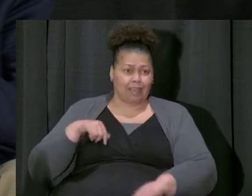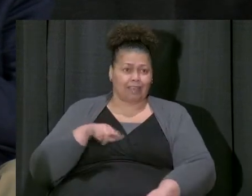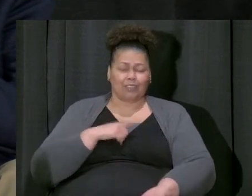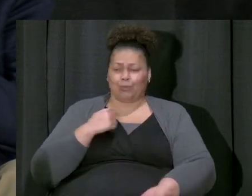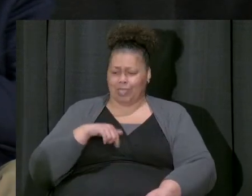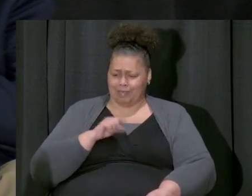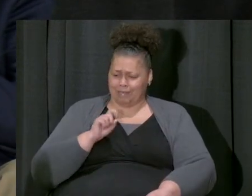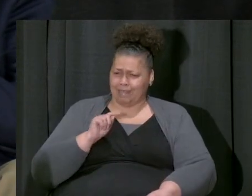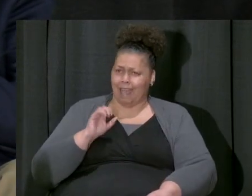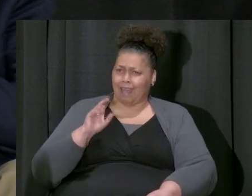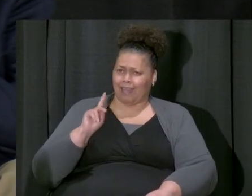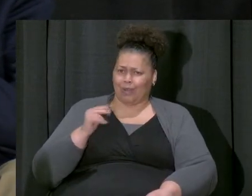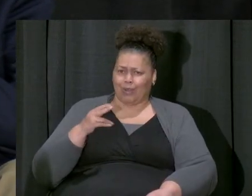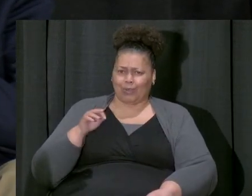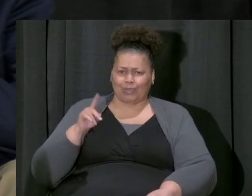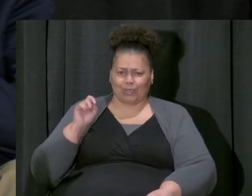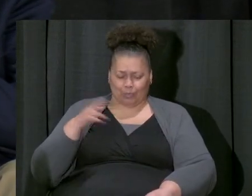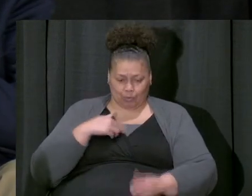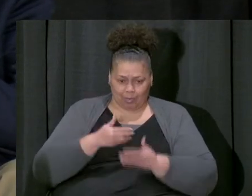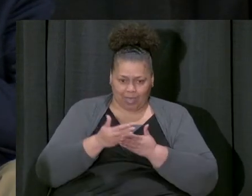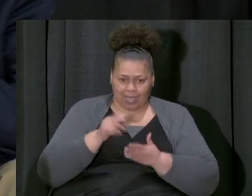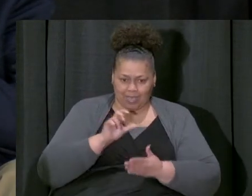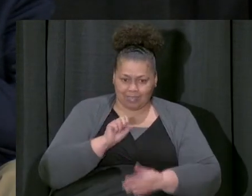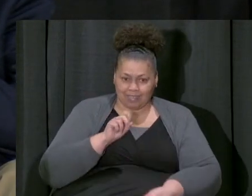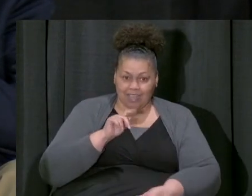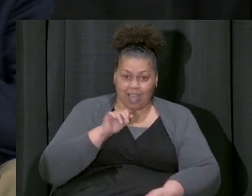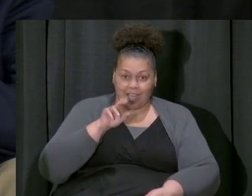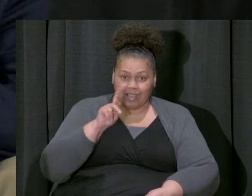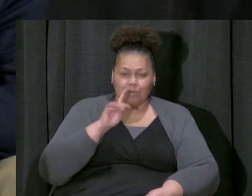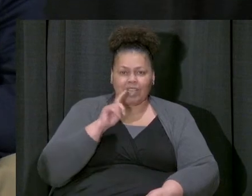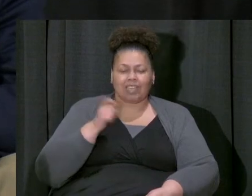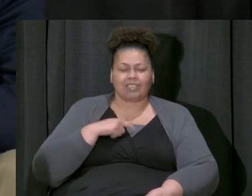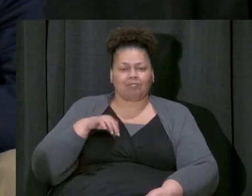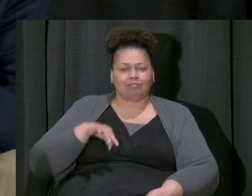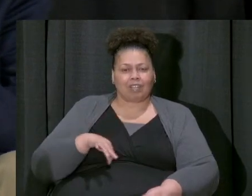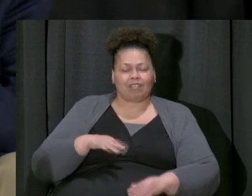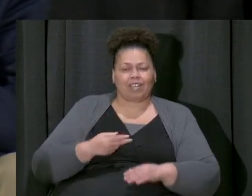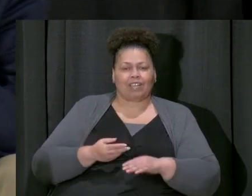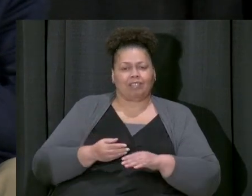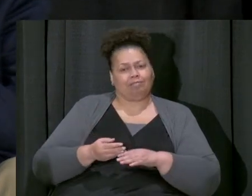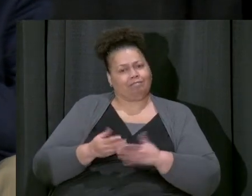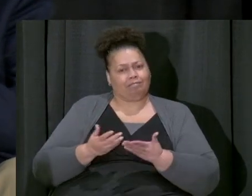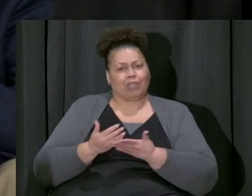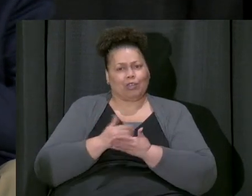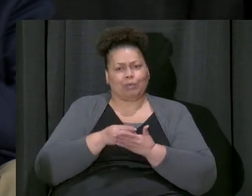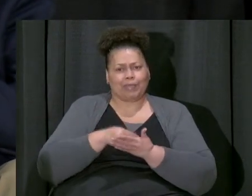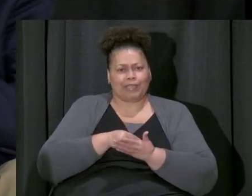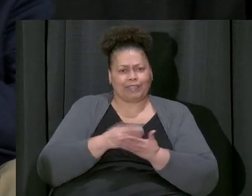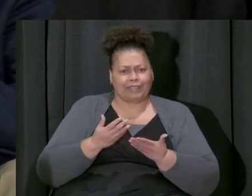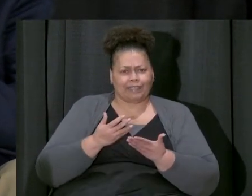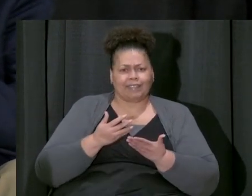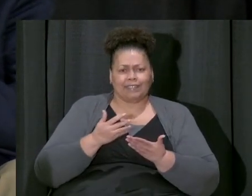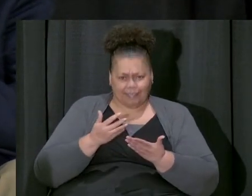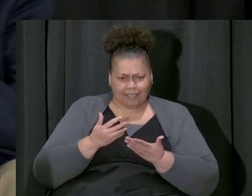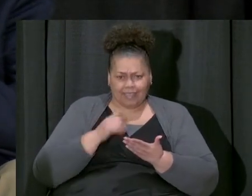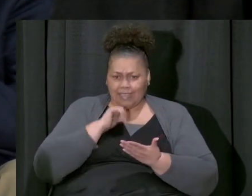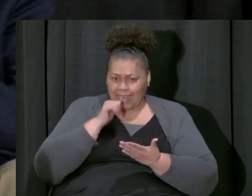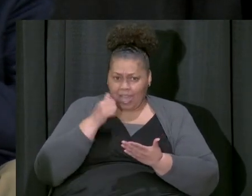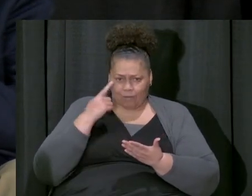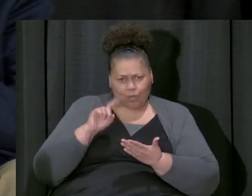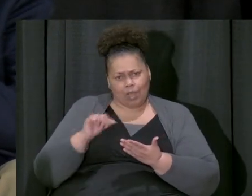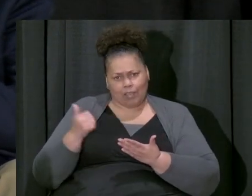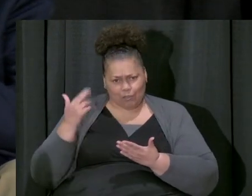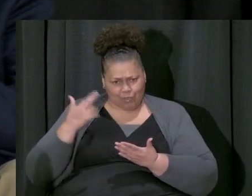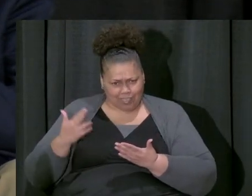stockholders, and we buy stock because it'll make money, not because it does, you know, other kinds of things. So we need to